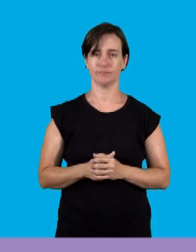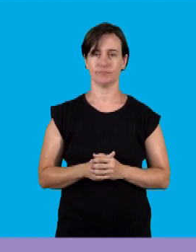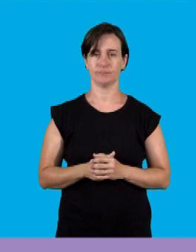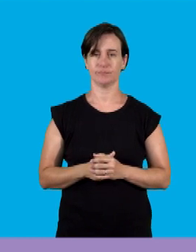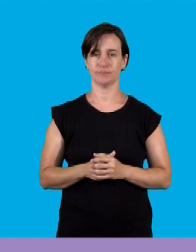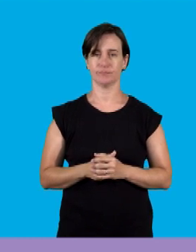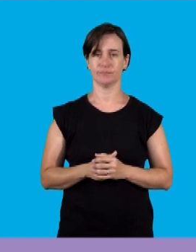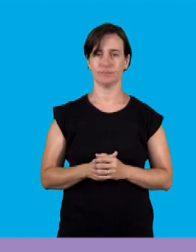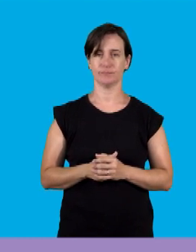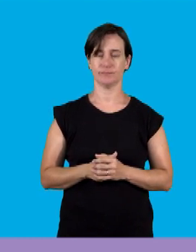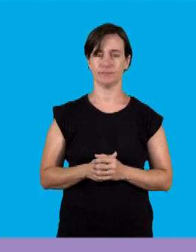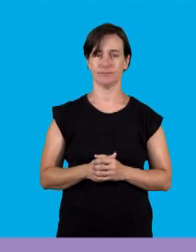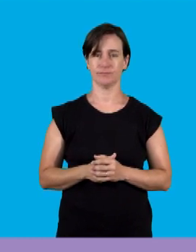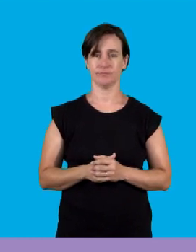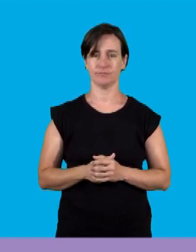triangles